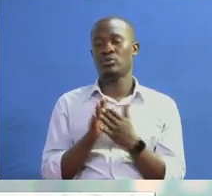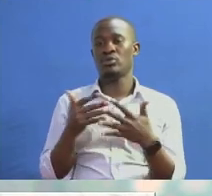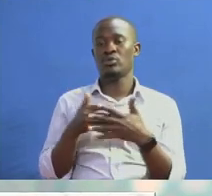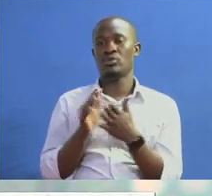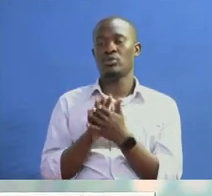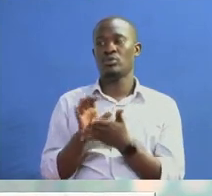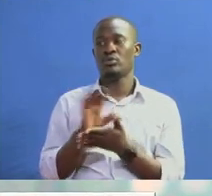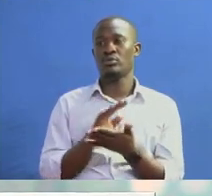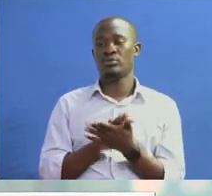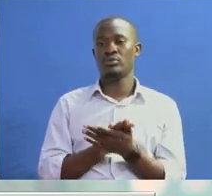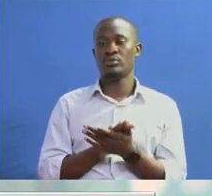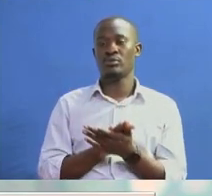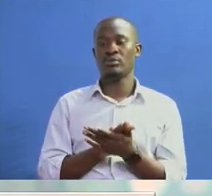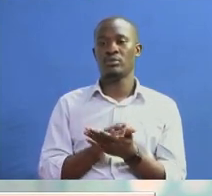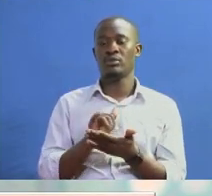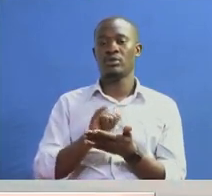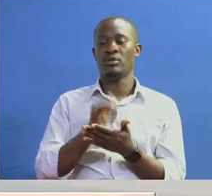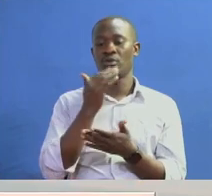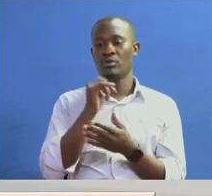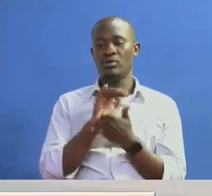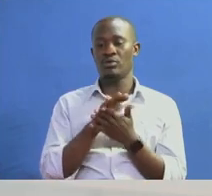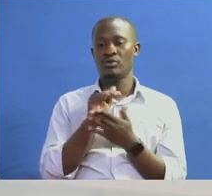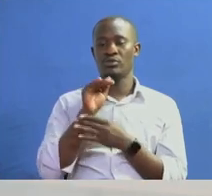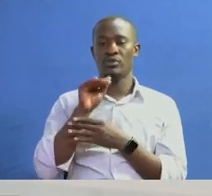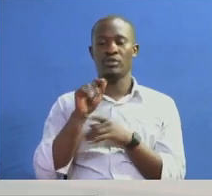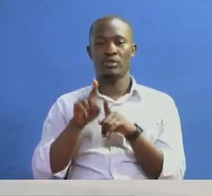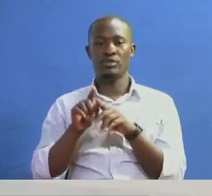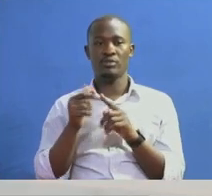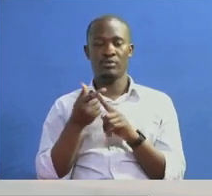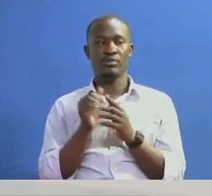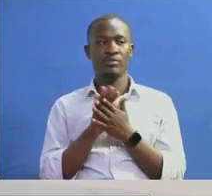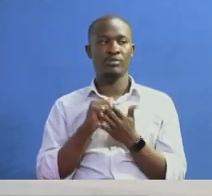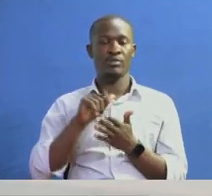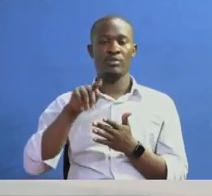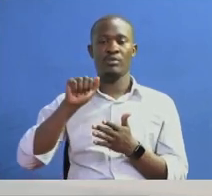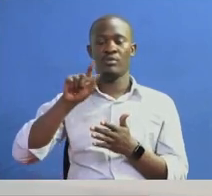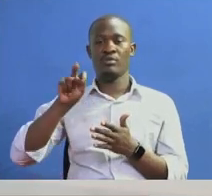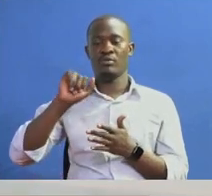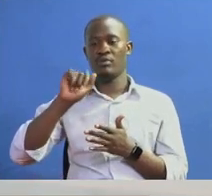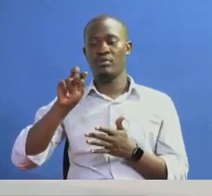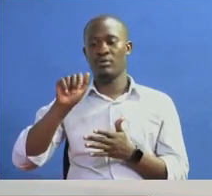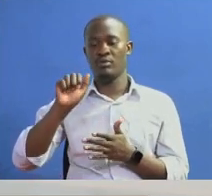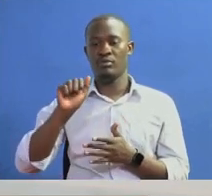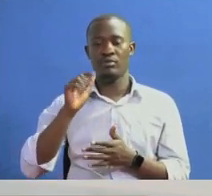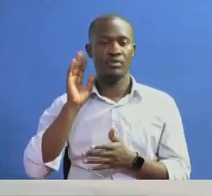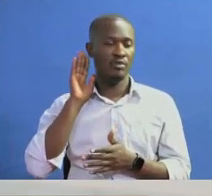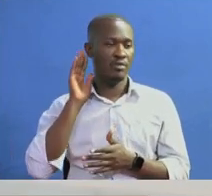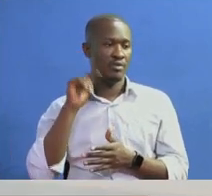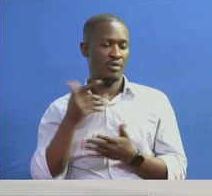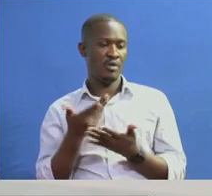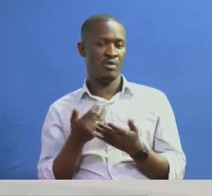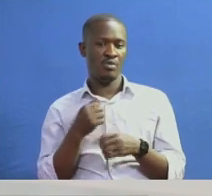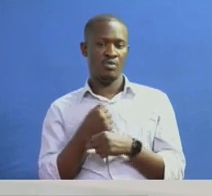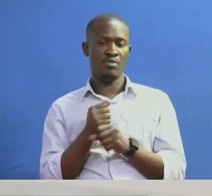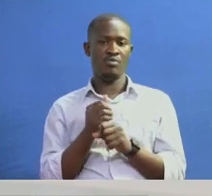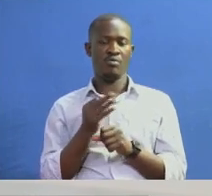constituency level. Thank you. All right. Now I want to hear the same from Valentine. Now, Valentine, I hope you can hear me. What do you make